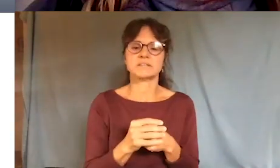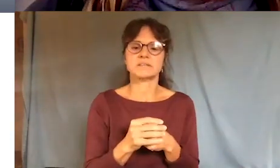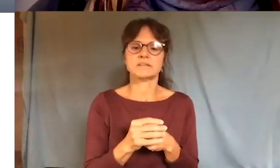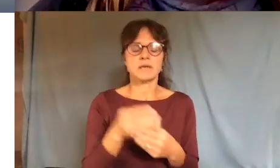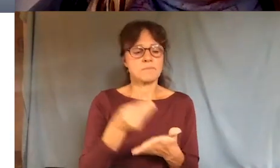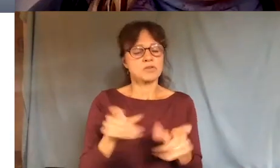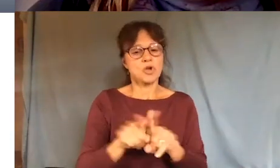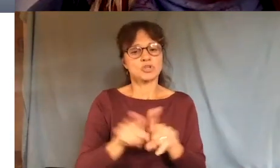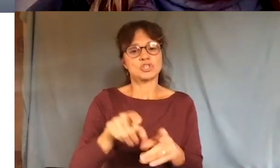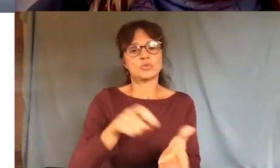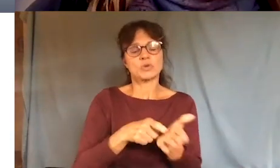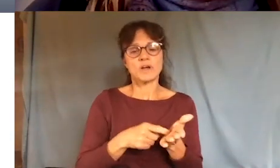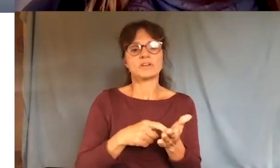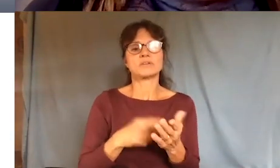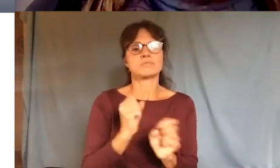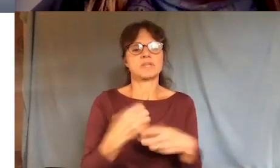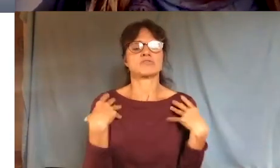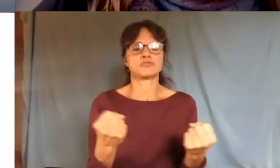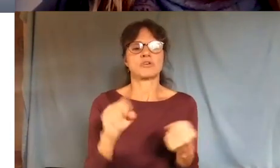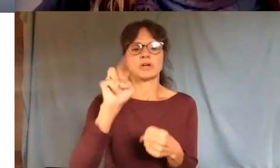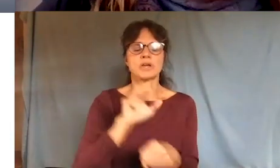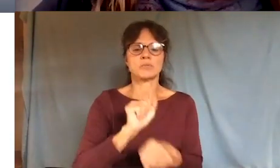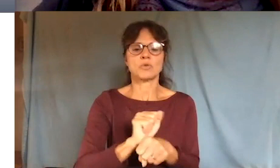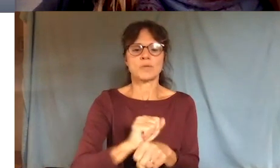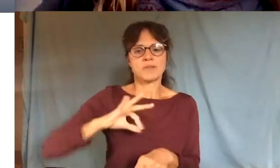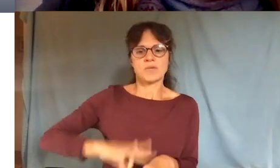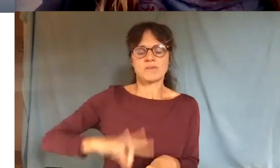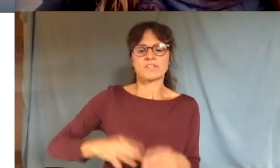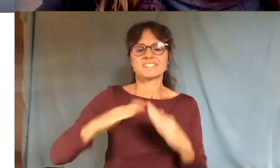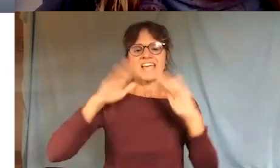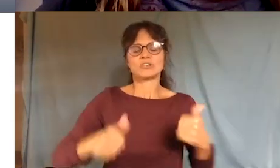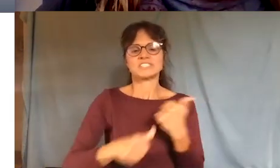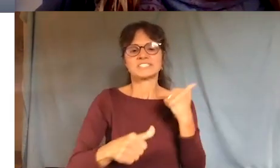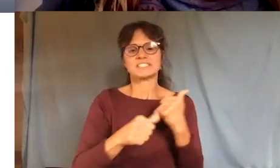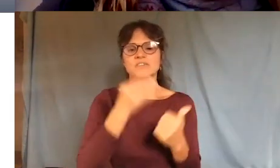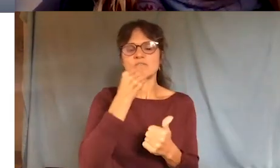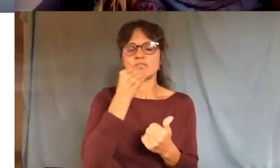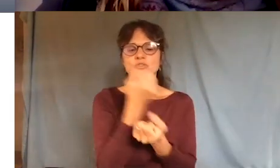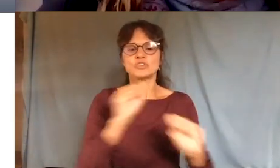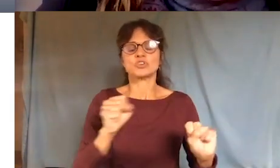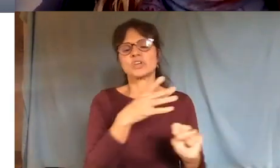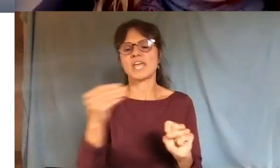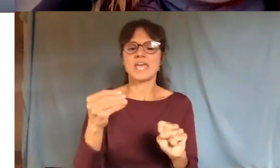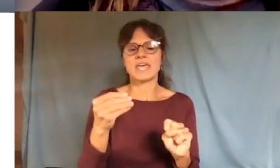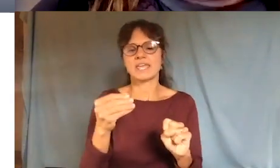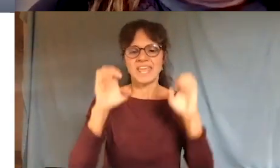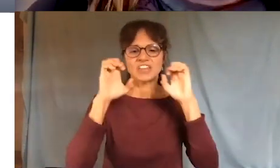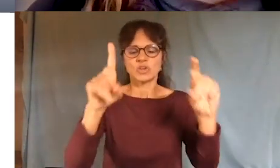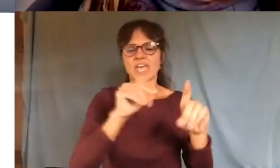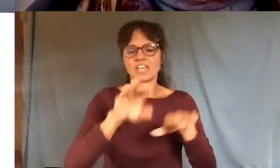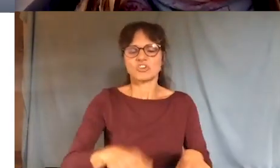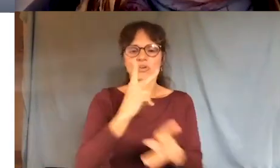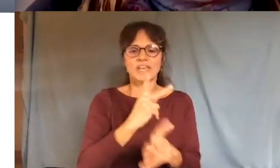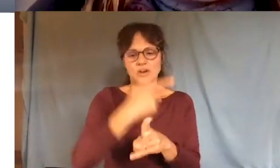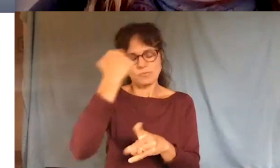Funding is also needed to strengthen unemployment benefits, housing assistance, food security, education, and childcare,